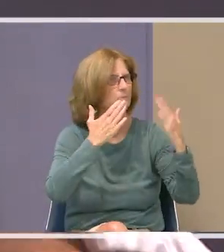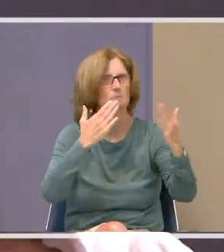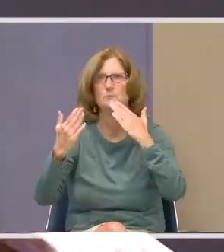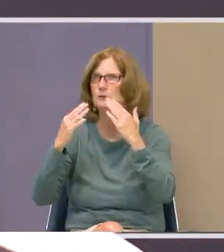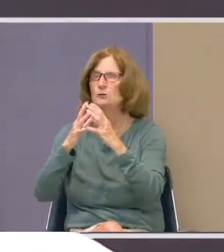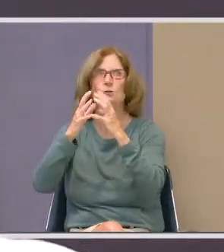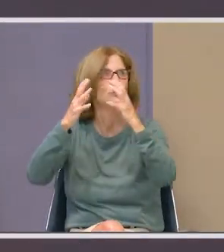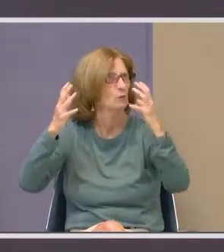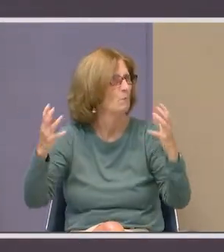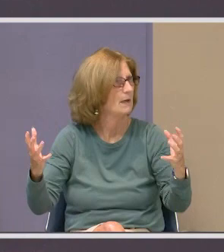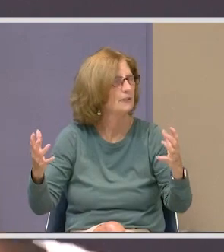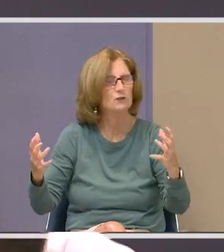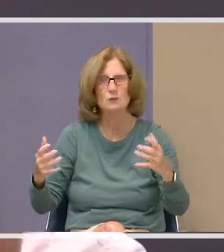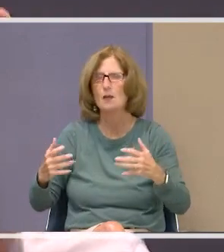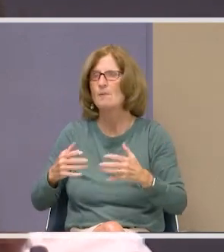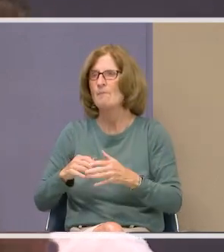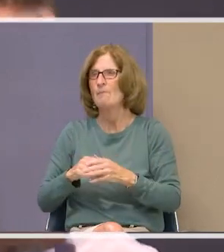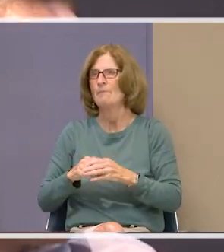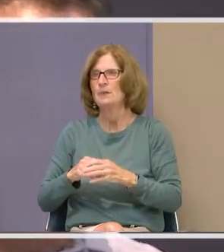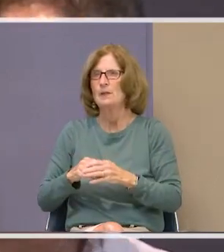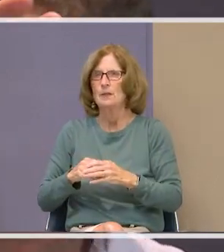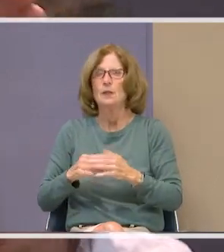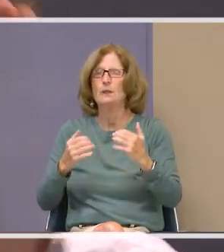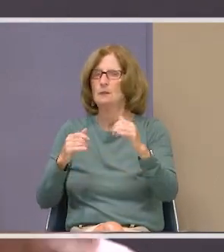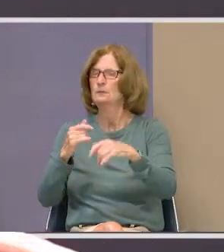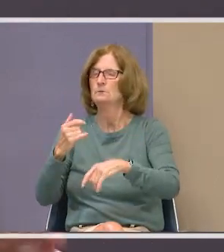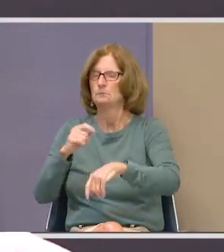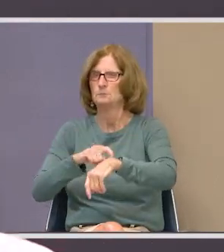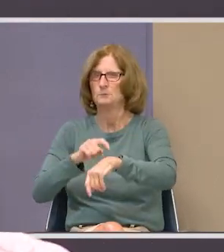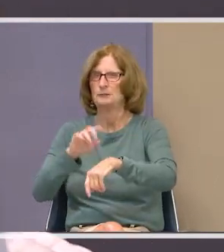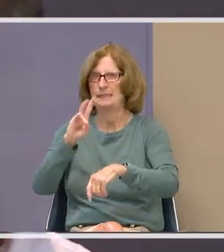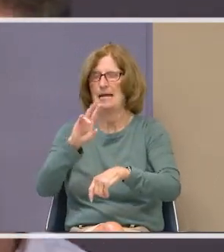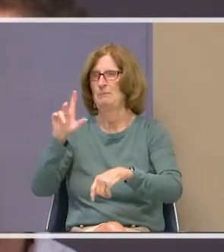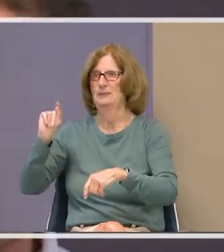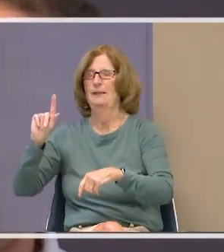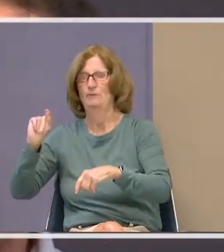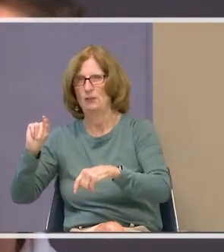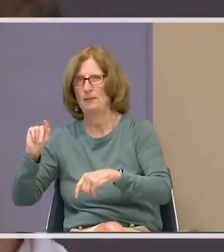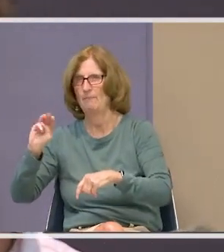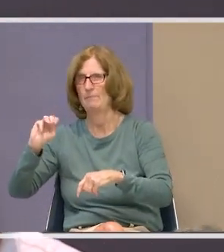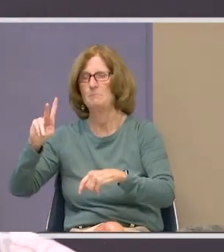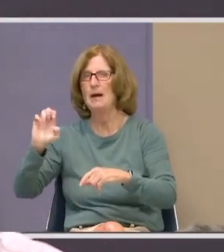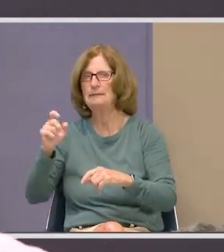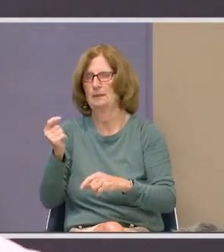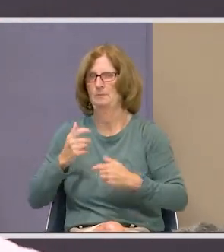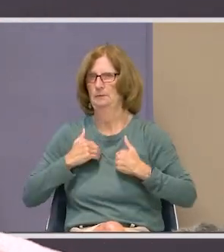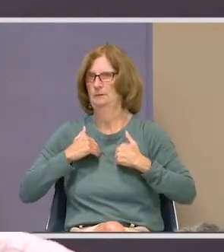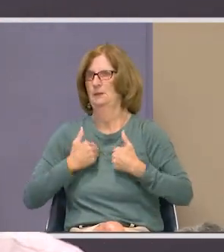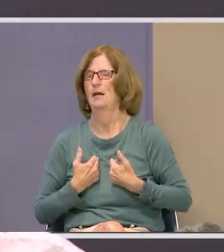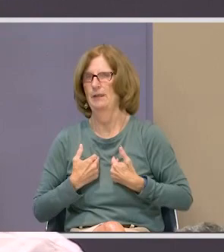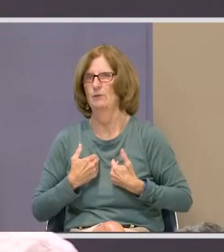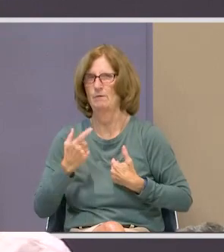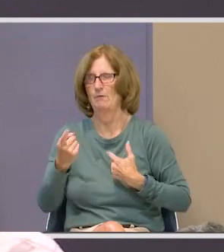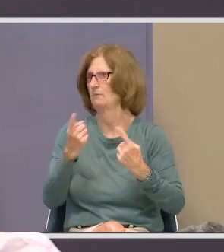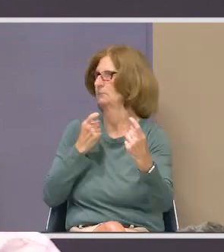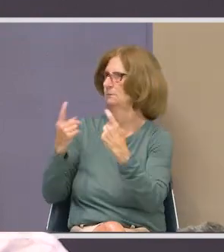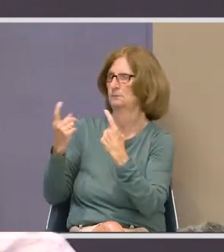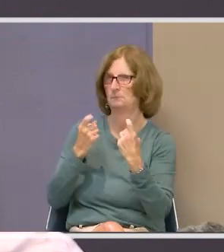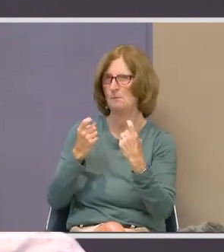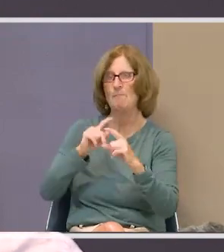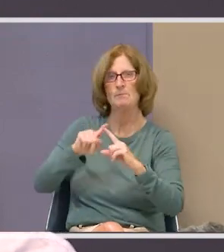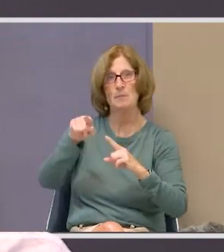so much. We're only at 7:20. I think Mike is probably tired of answering questions. But if there are any